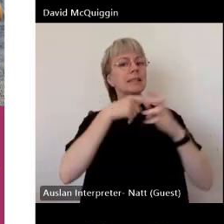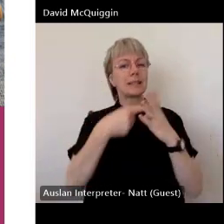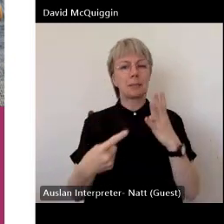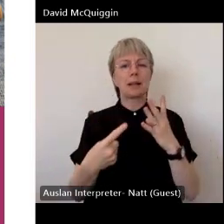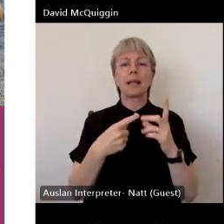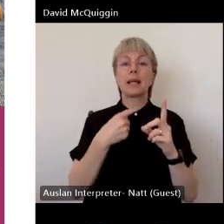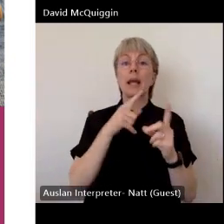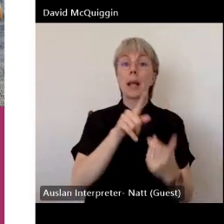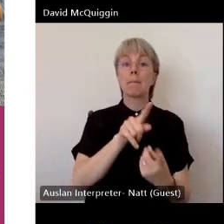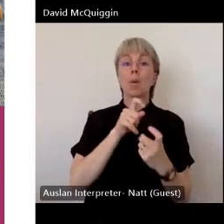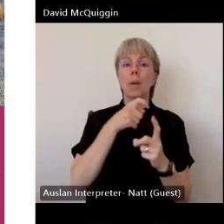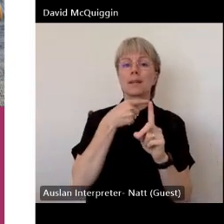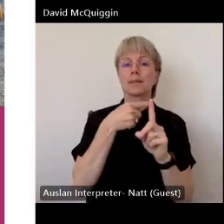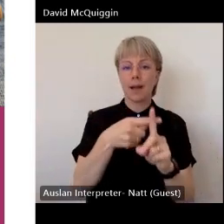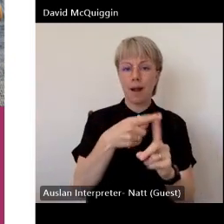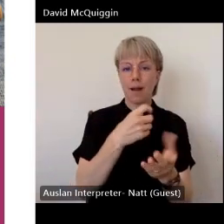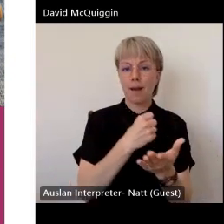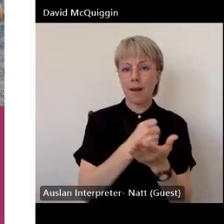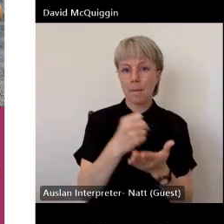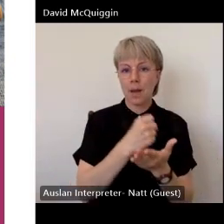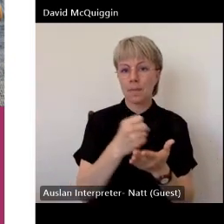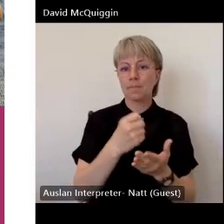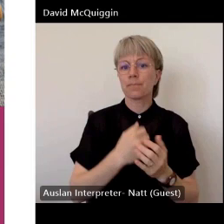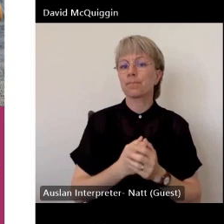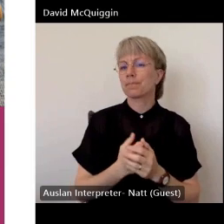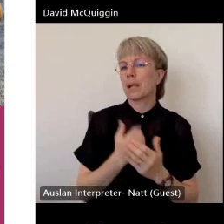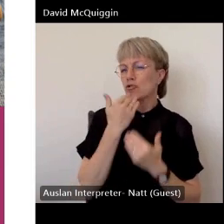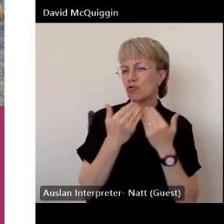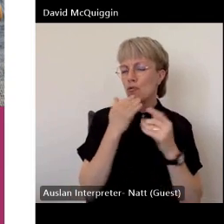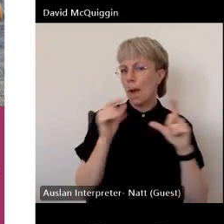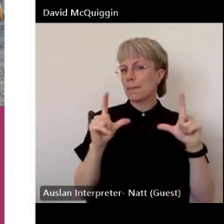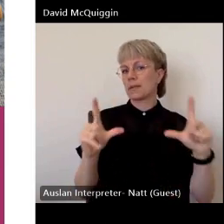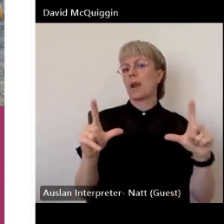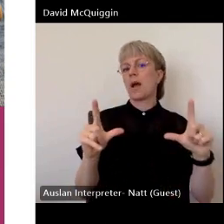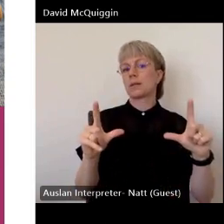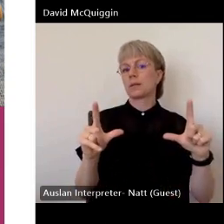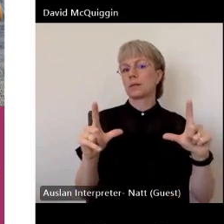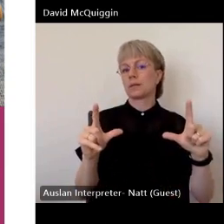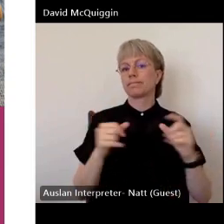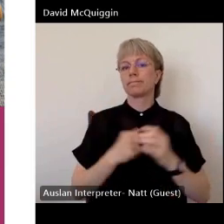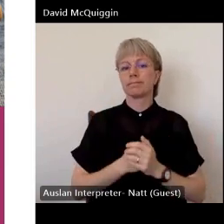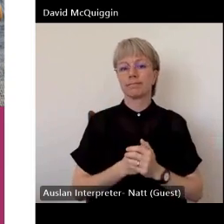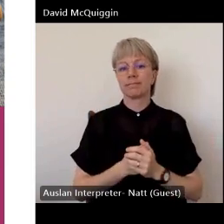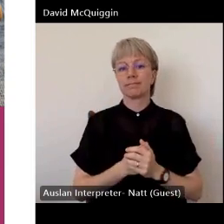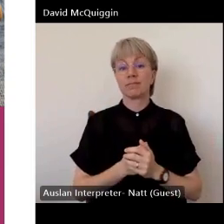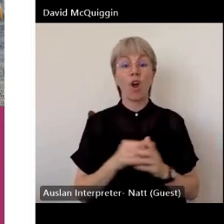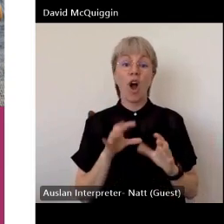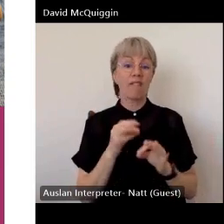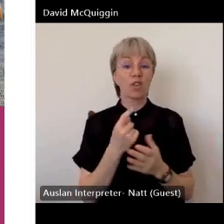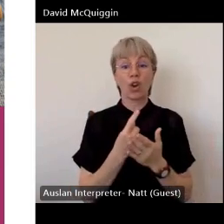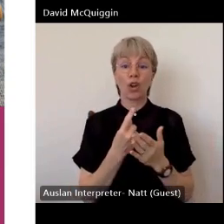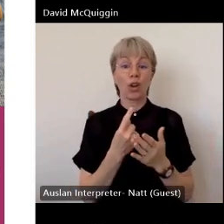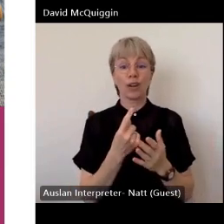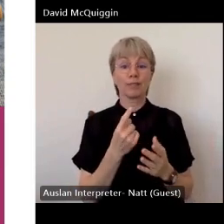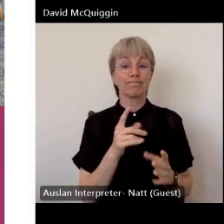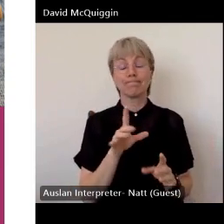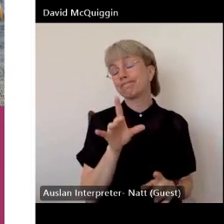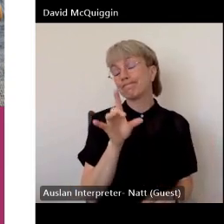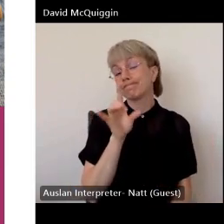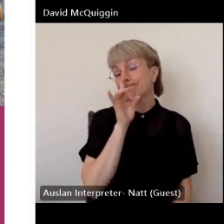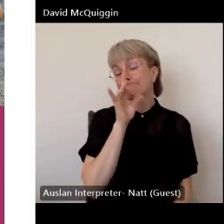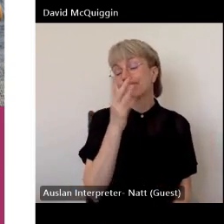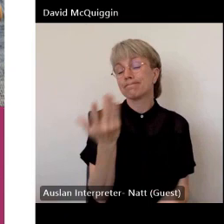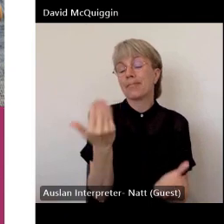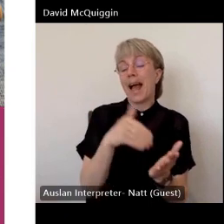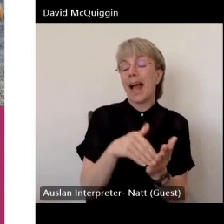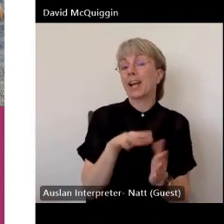targets. And just as an image description there, I'm noting that I have not just thrown in a picture of a very handsome dog to